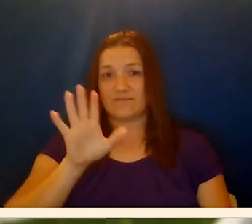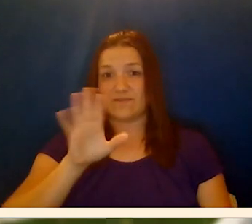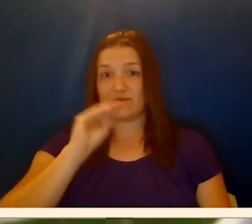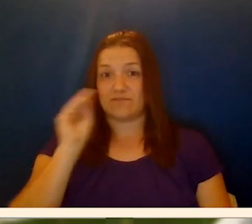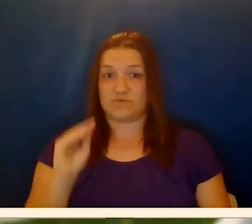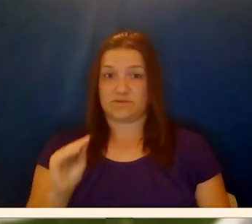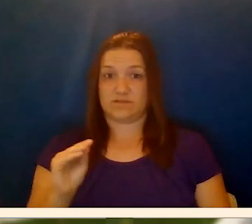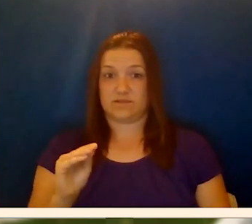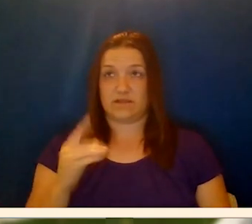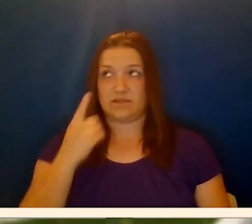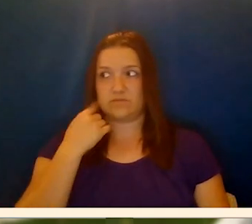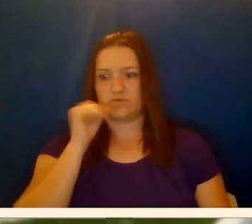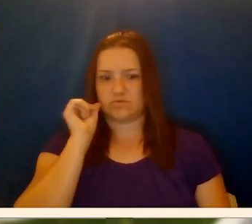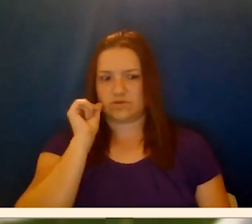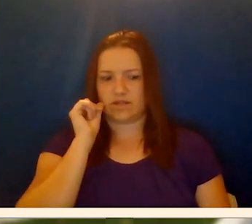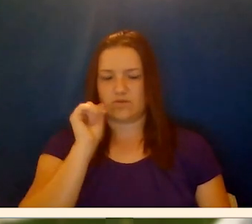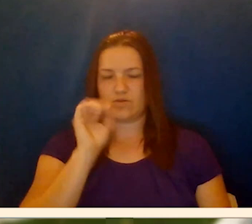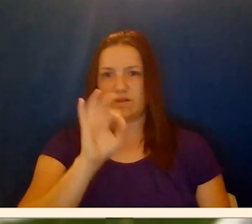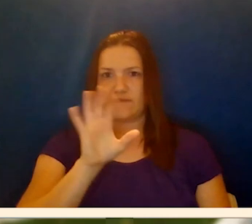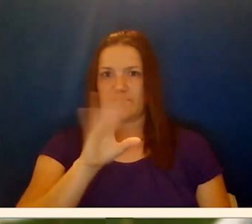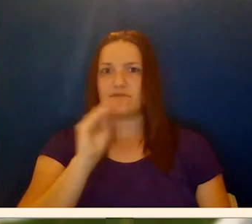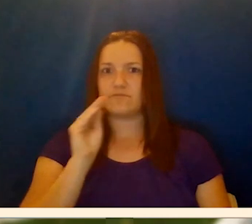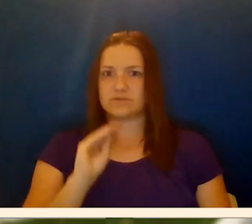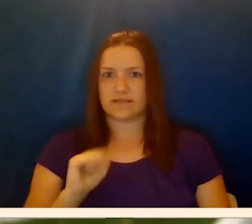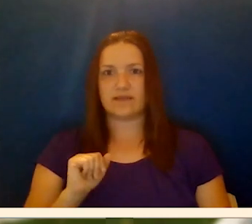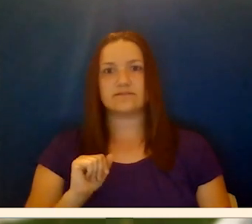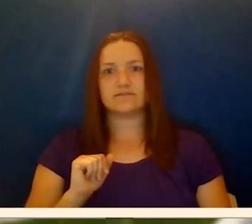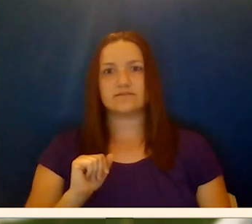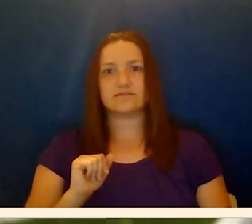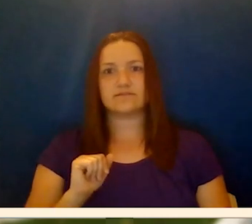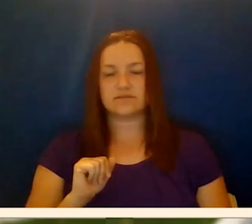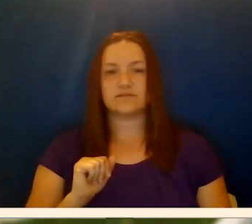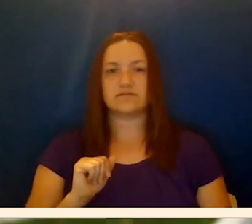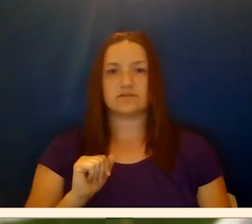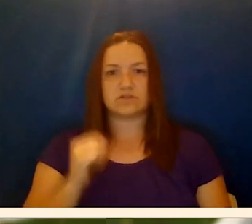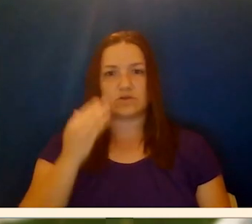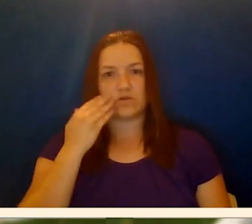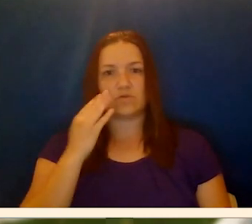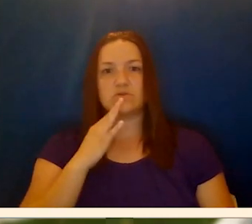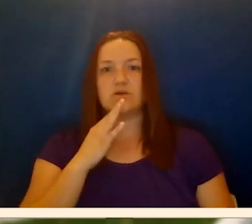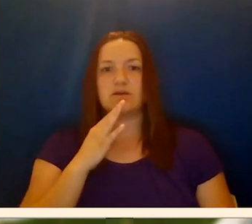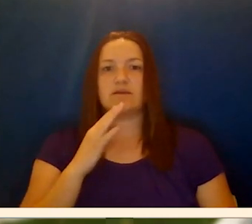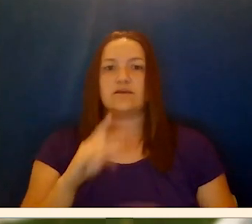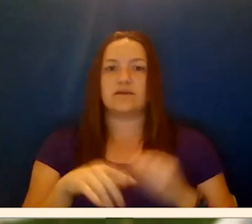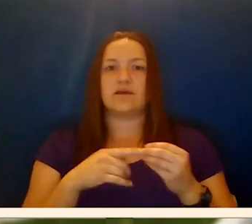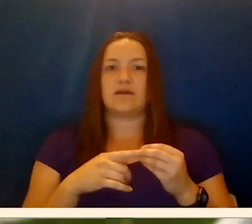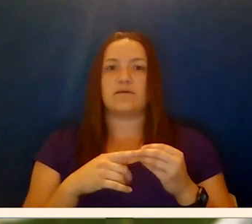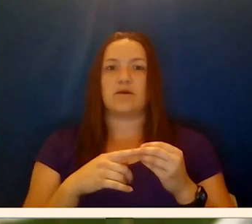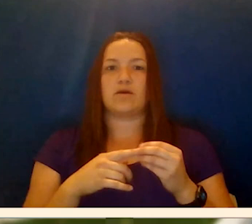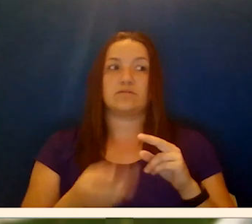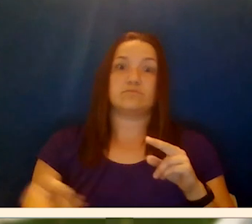95%. In fact, it might have been just yesterday that we were at 95%. So I know we'll talk in a bit about the major